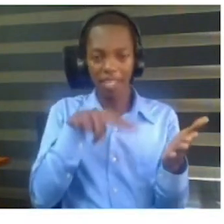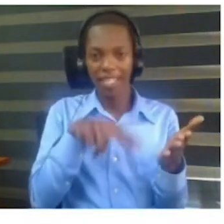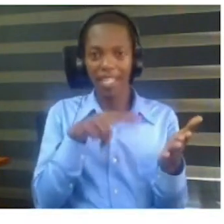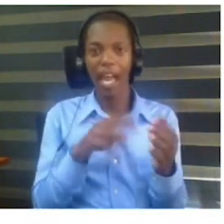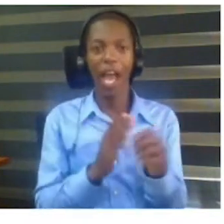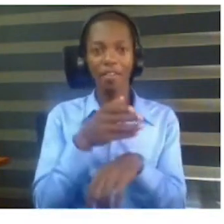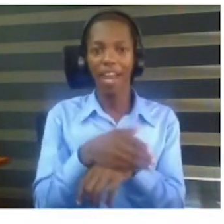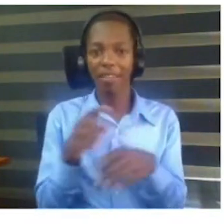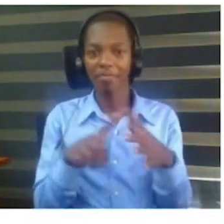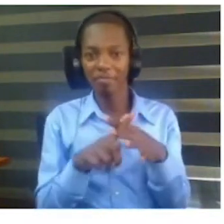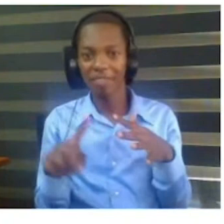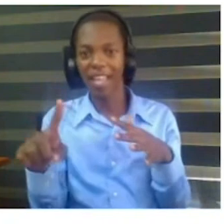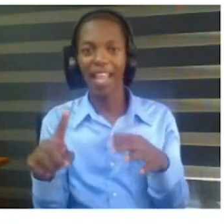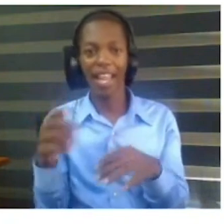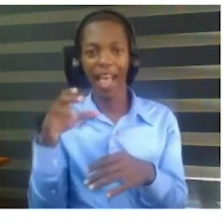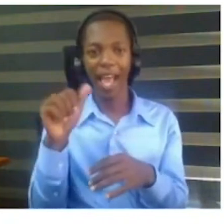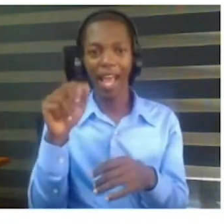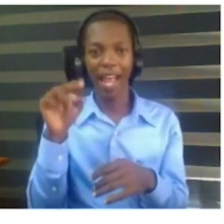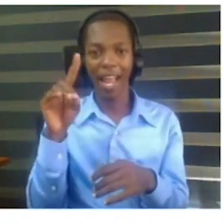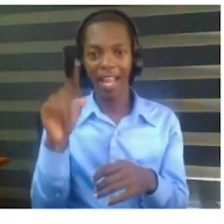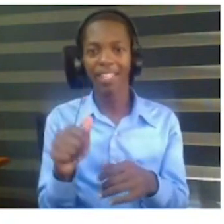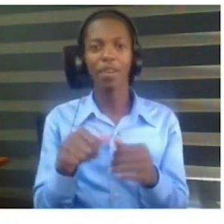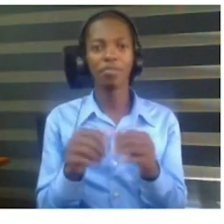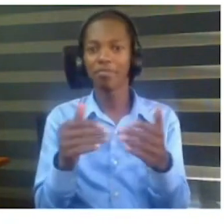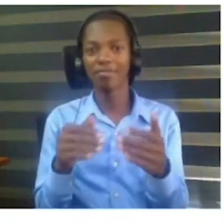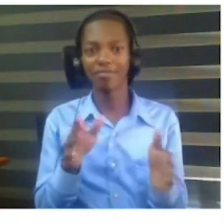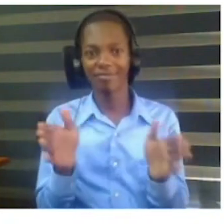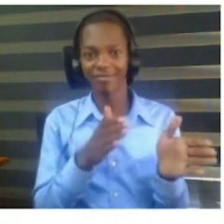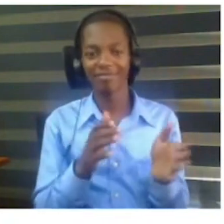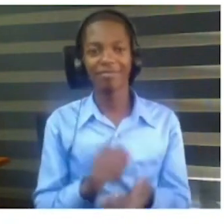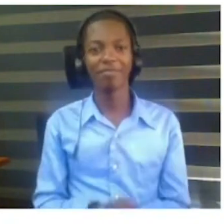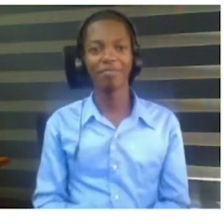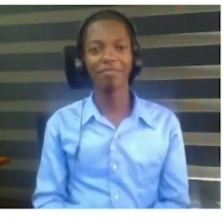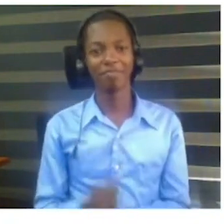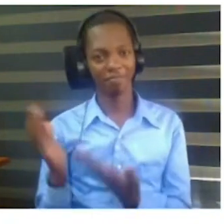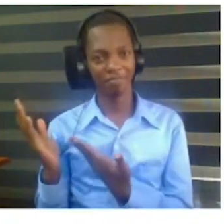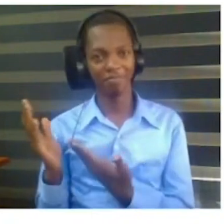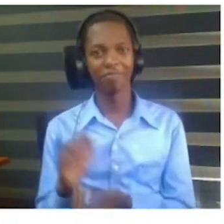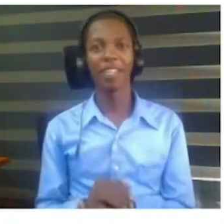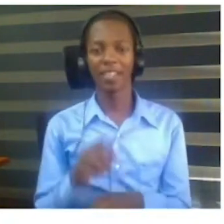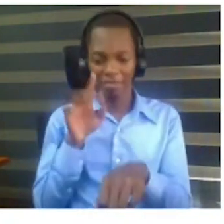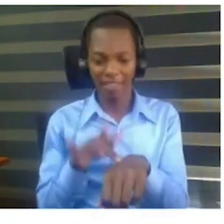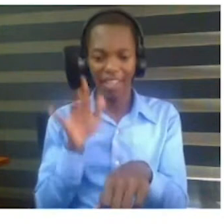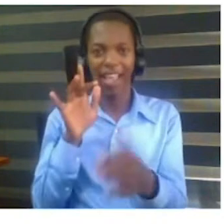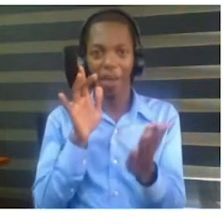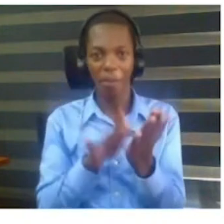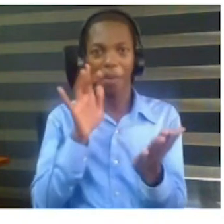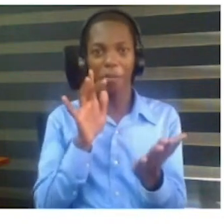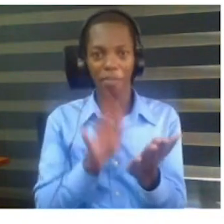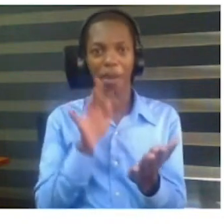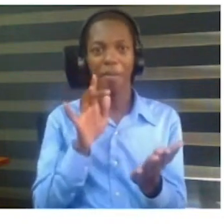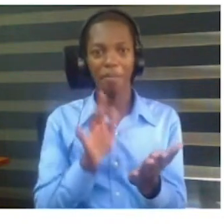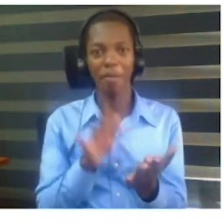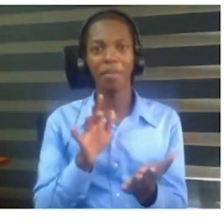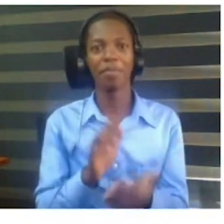have eluded capture by Jason Biddle. Published June 9. Most people do their best to avoid rodents of unusual size. But after a pair of capybaras